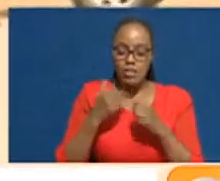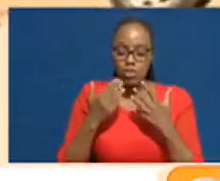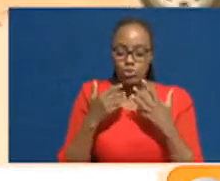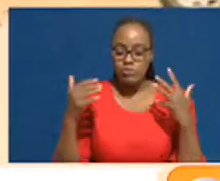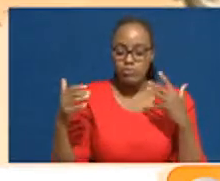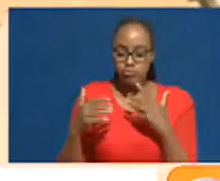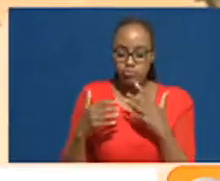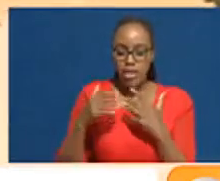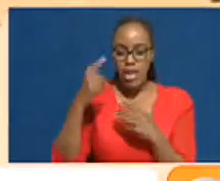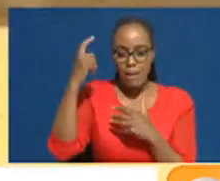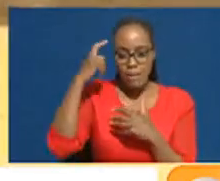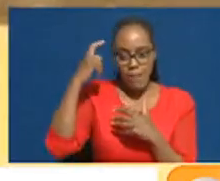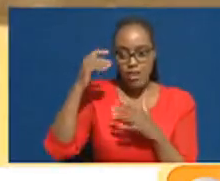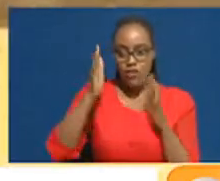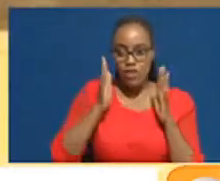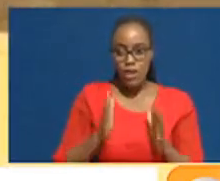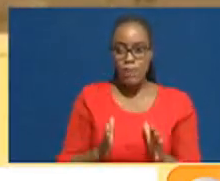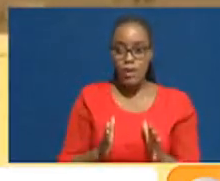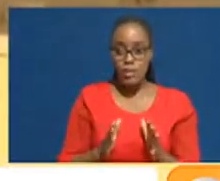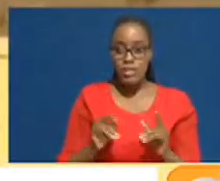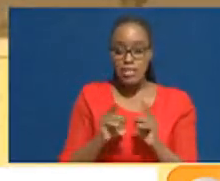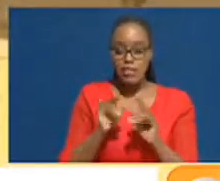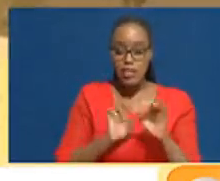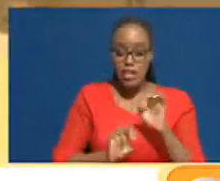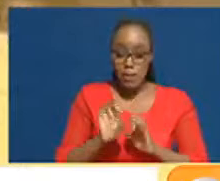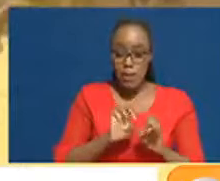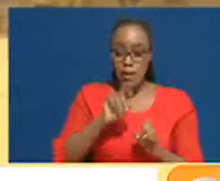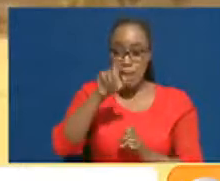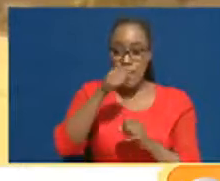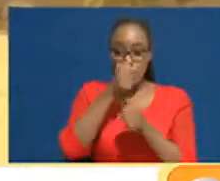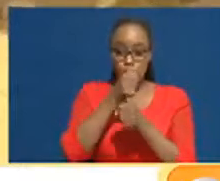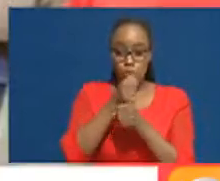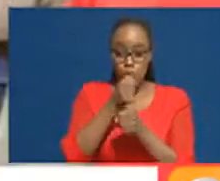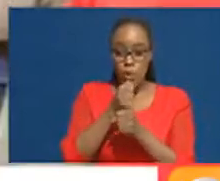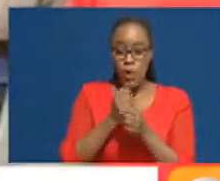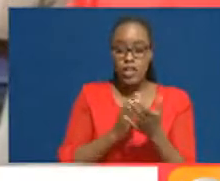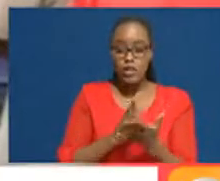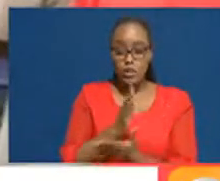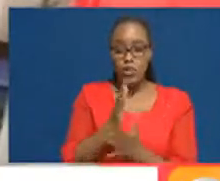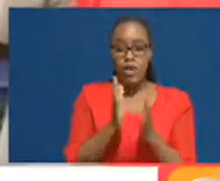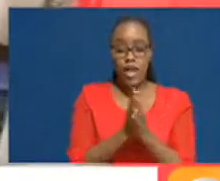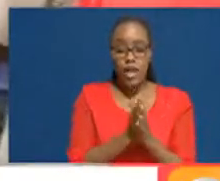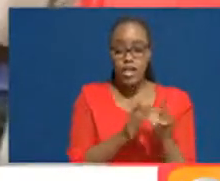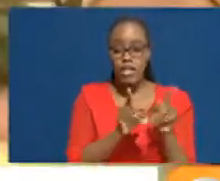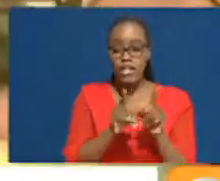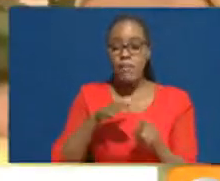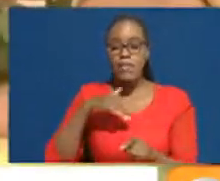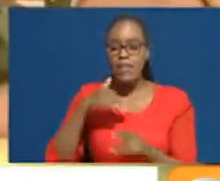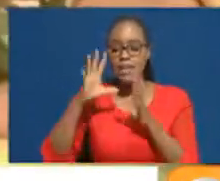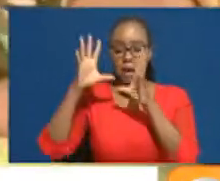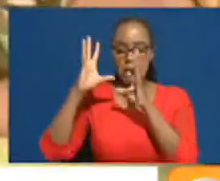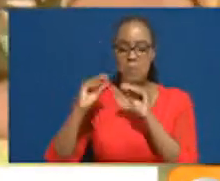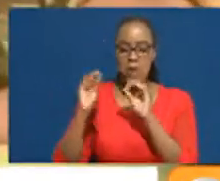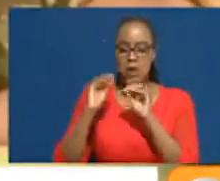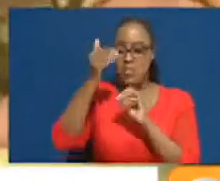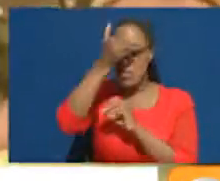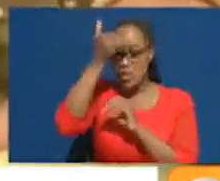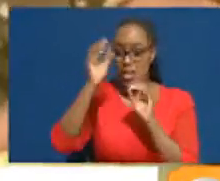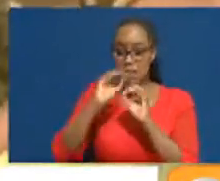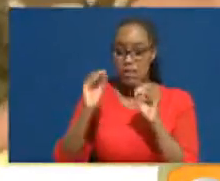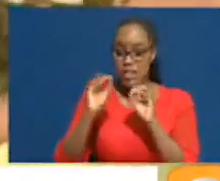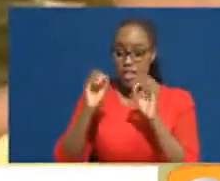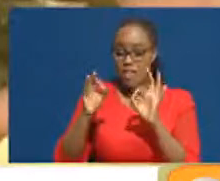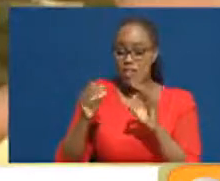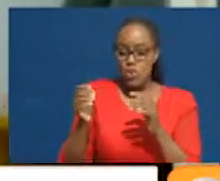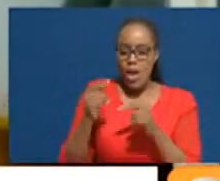this particular person. These painful emotions, they have to be worked on and they don't die. So if somebody goes through a traumatic